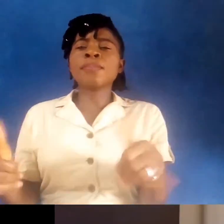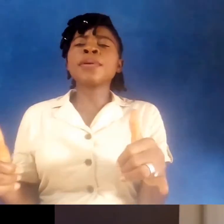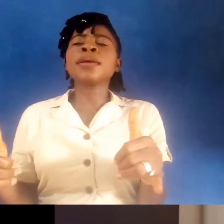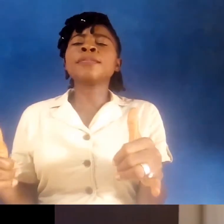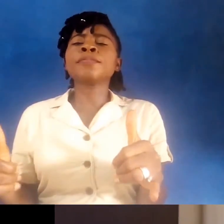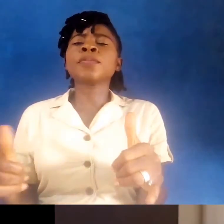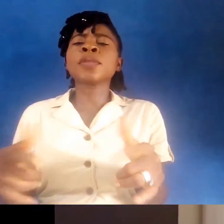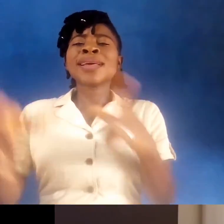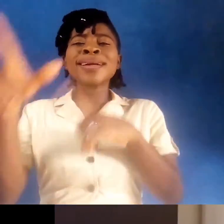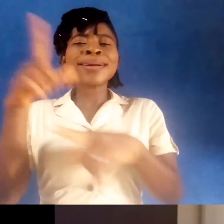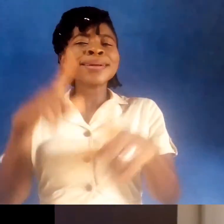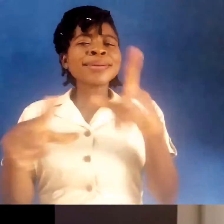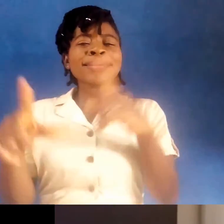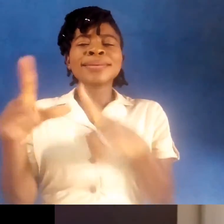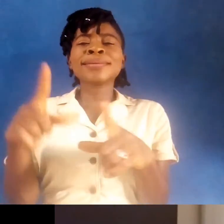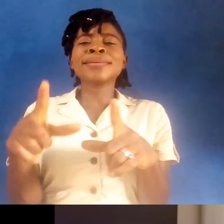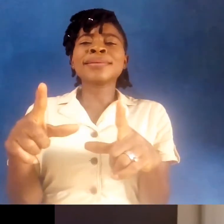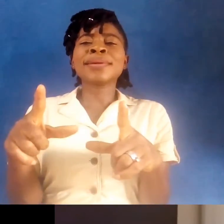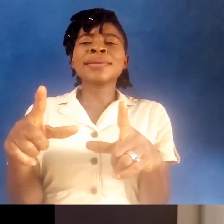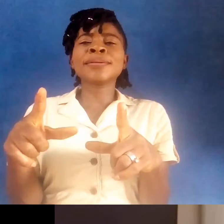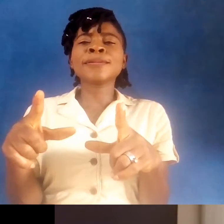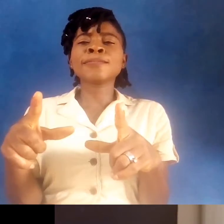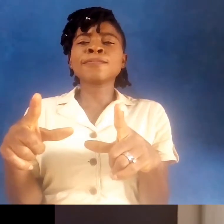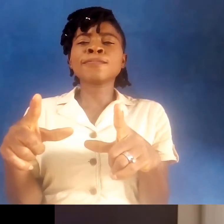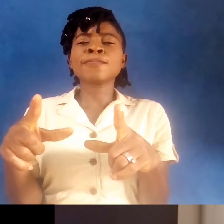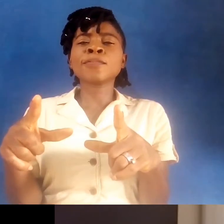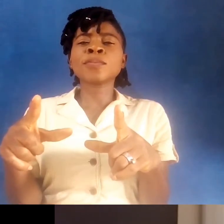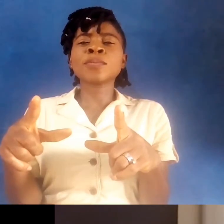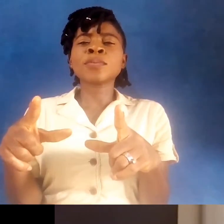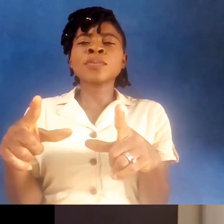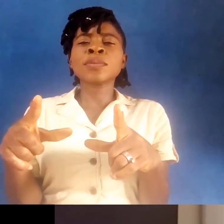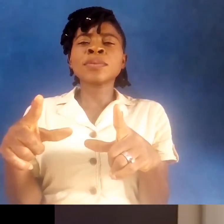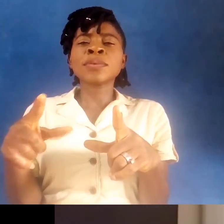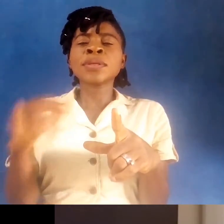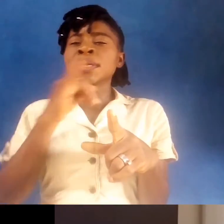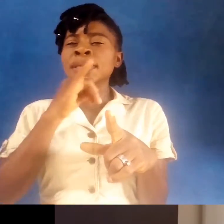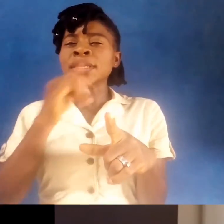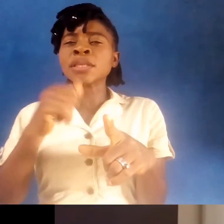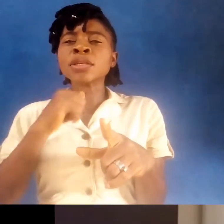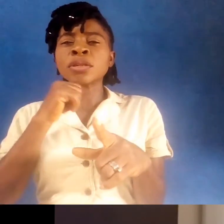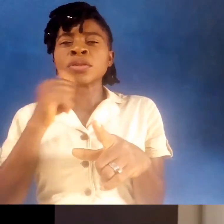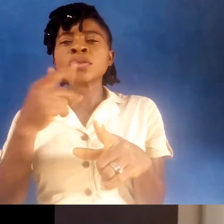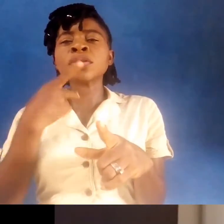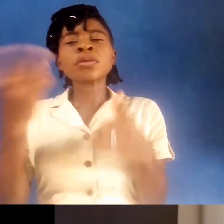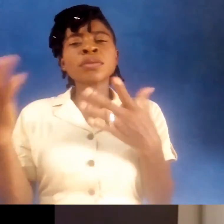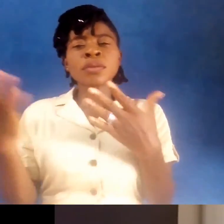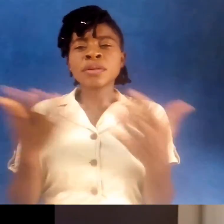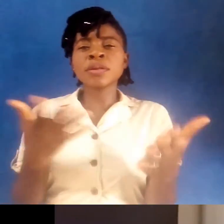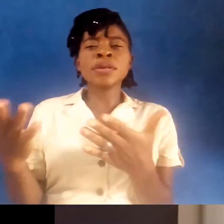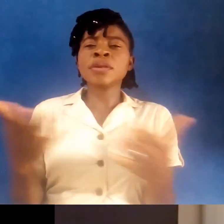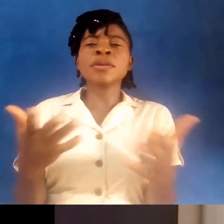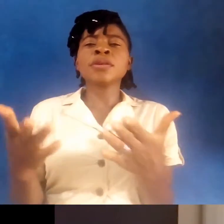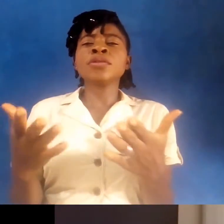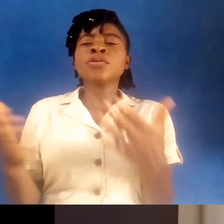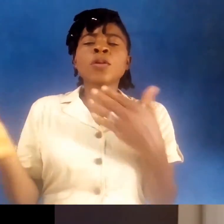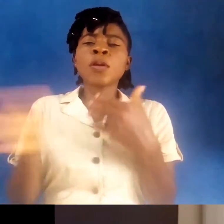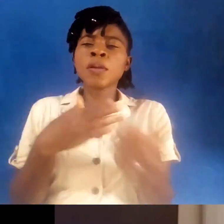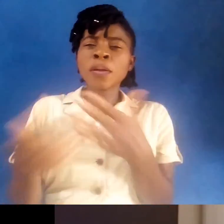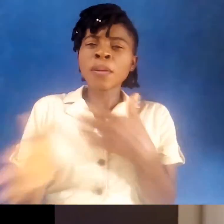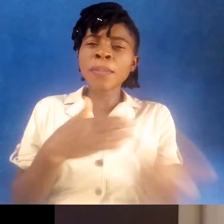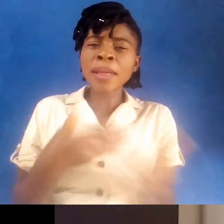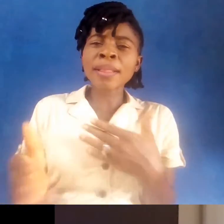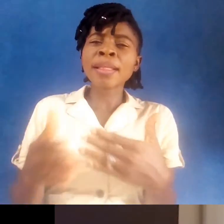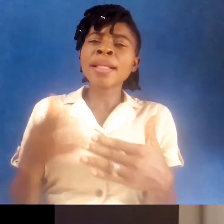So sign linguists will say that it is more helpful to say that gestures are an integral part of language,